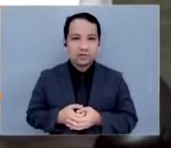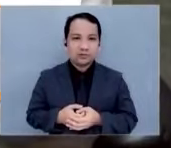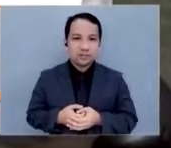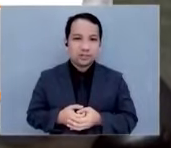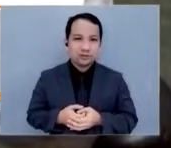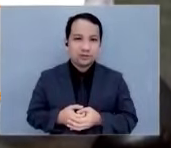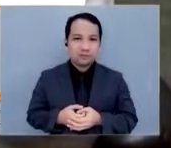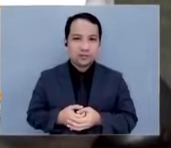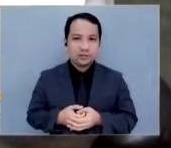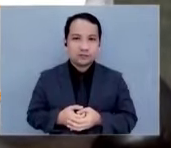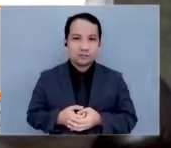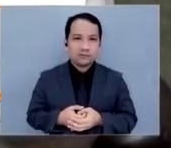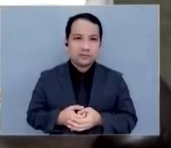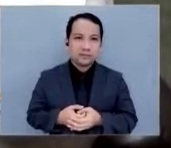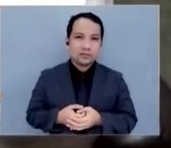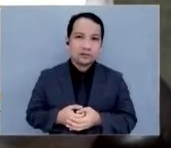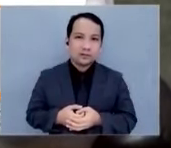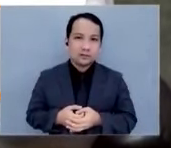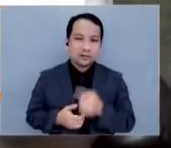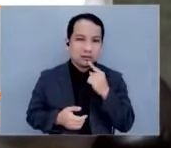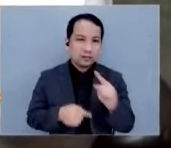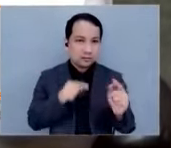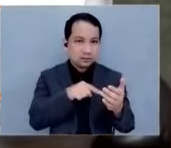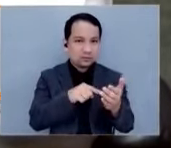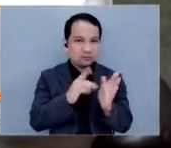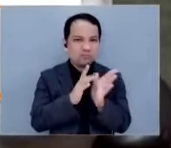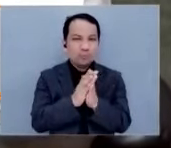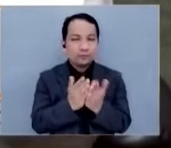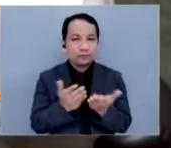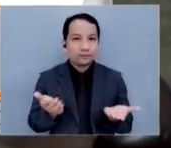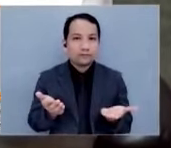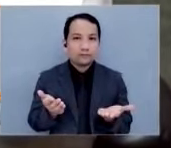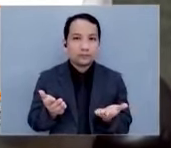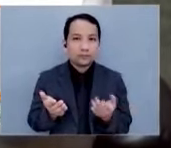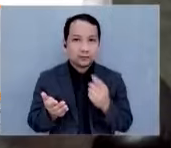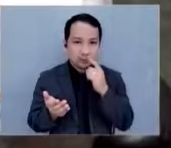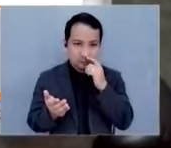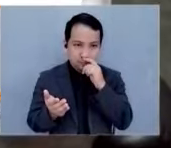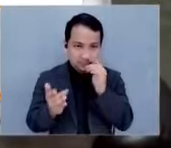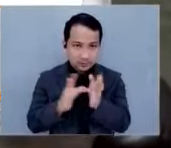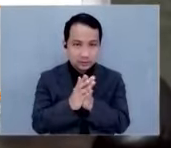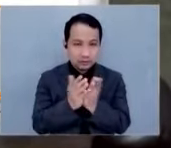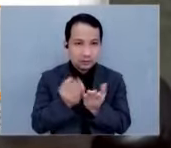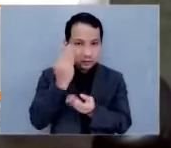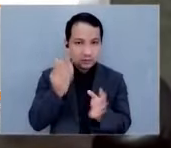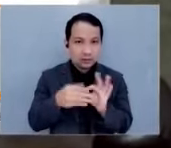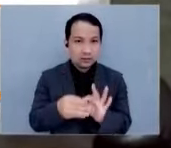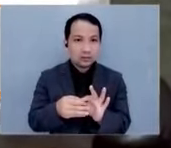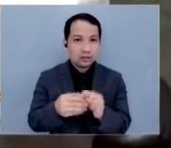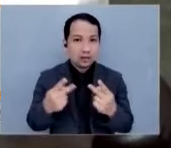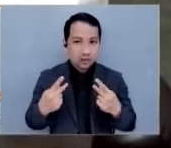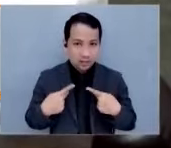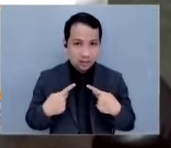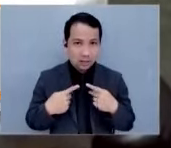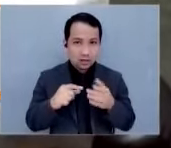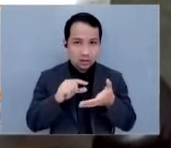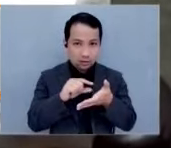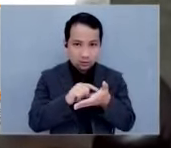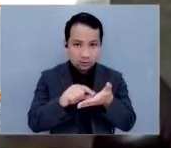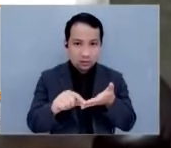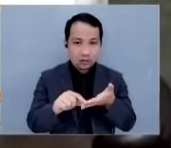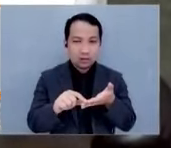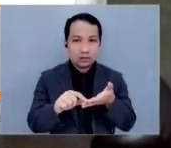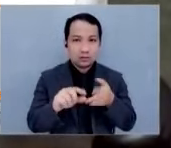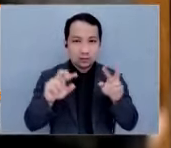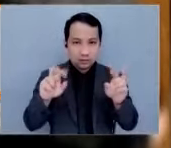Marcoleta to point to the Bible whether there is such a term there